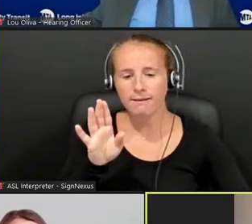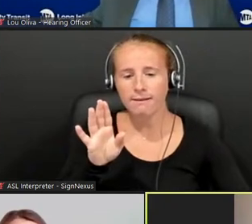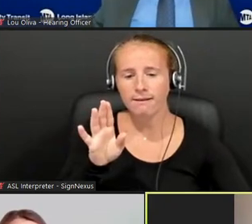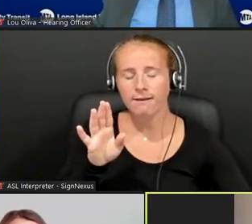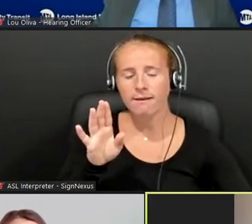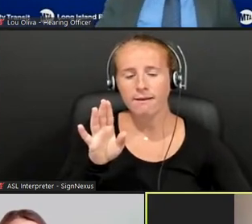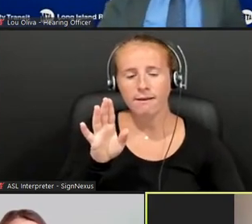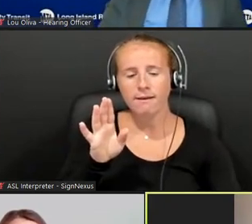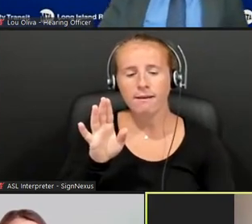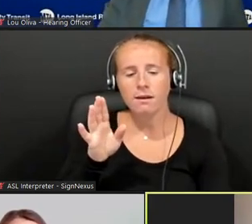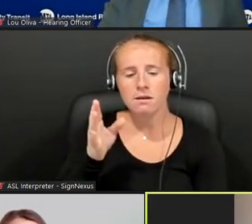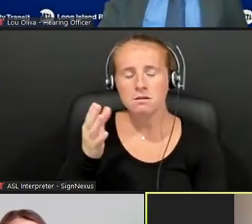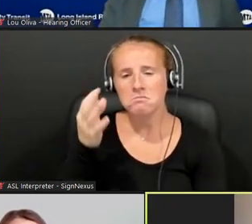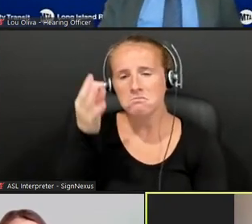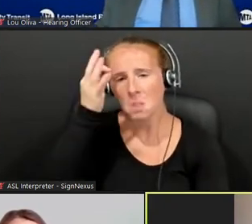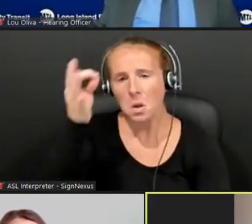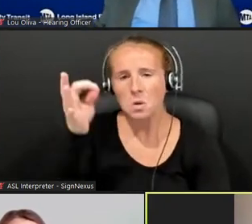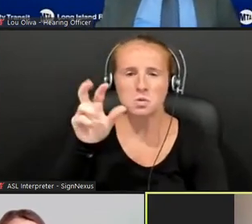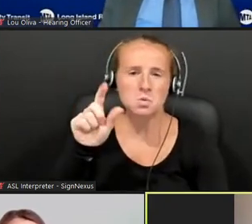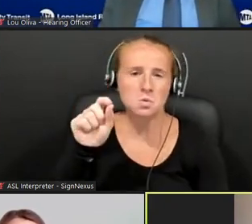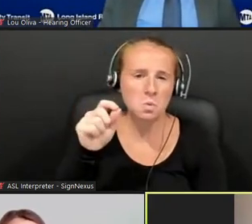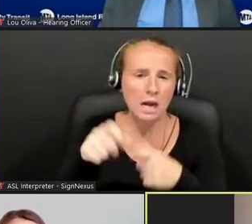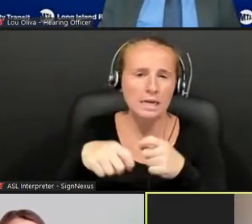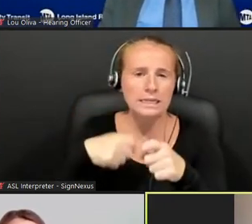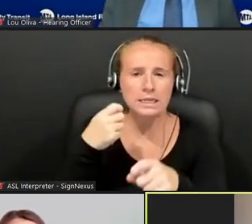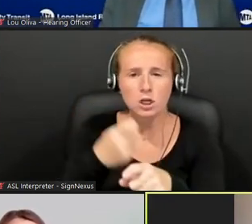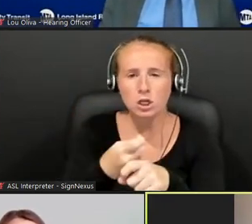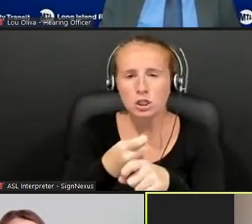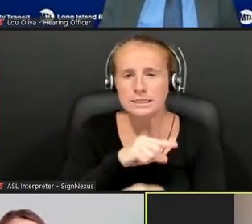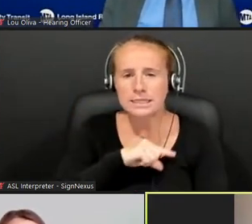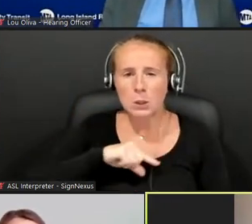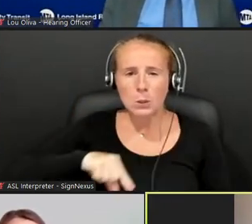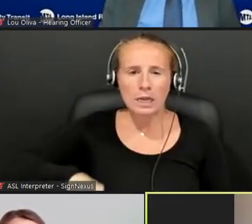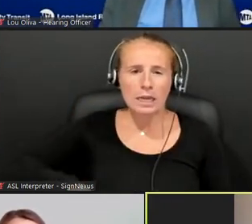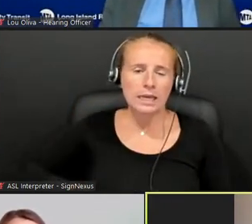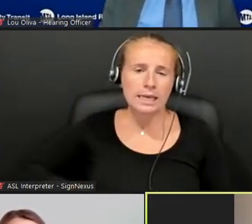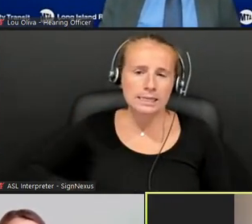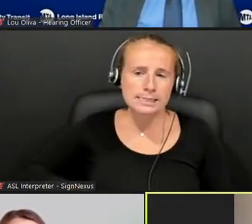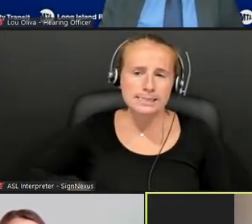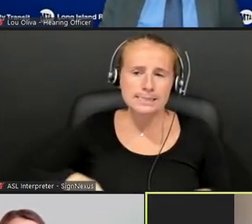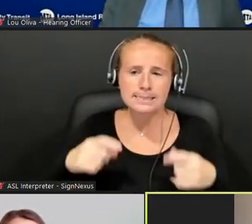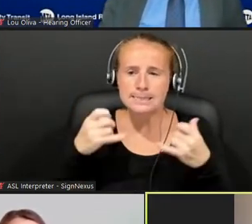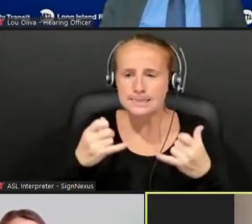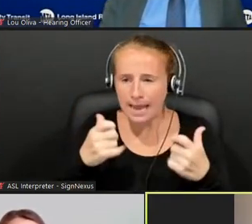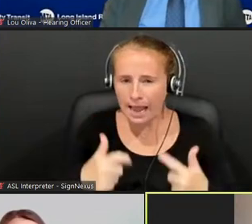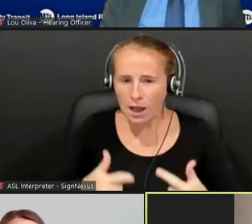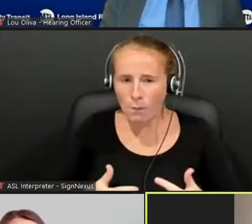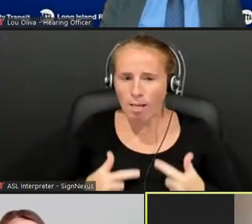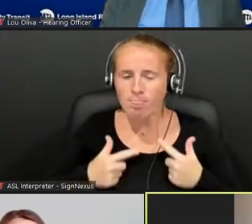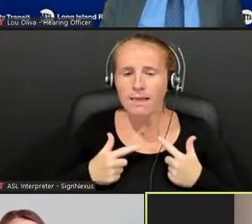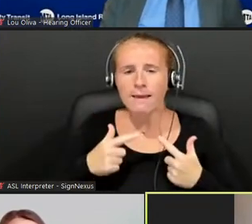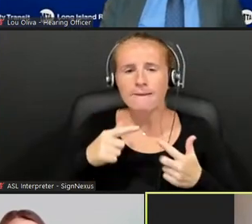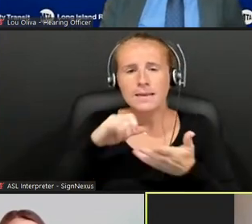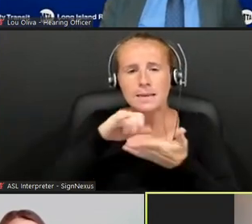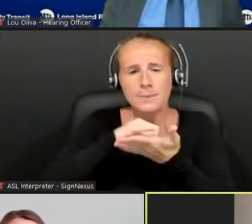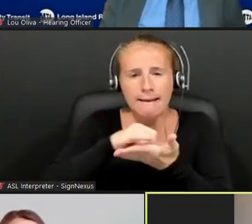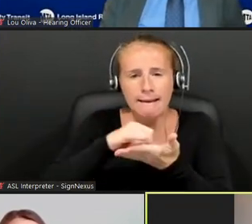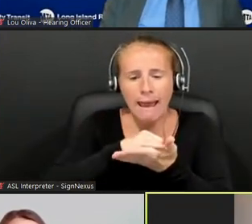uh 20 years in Queens I currently live in Manhattan